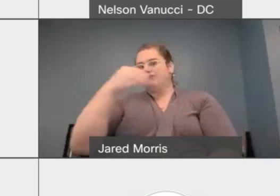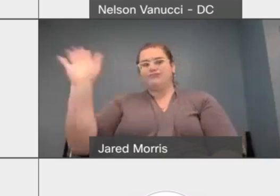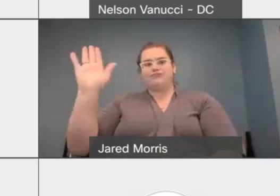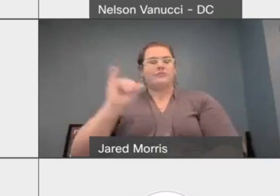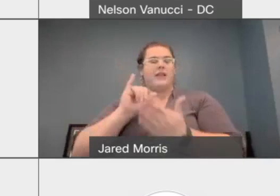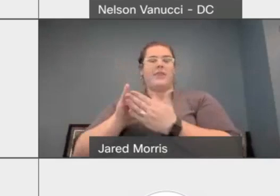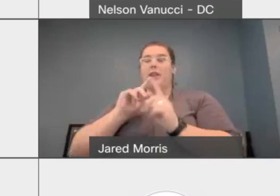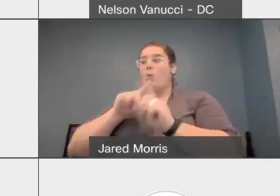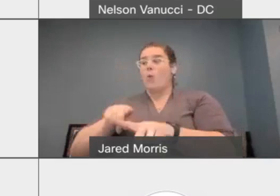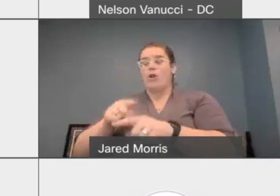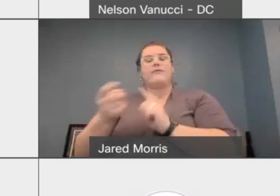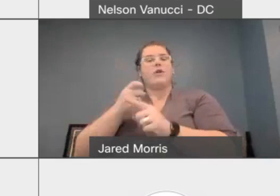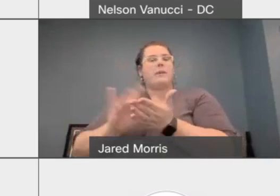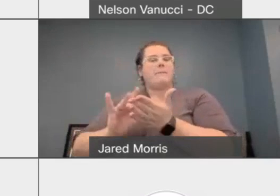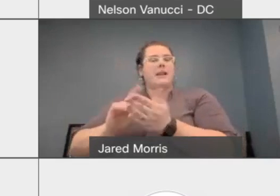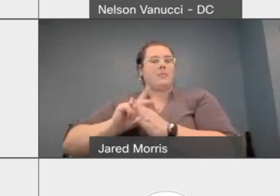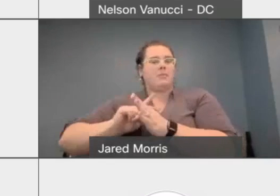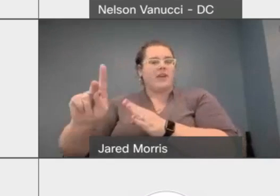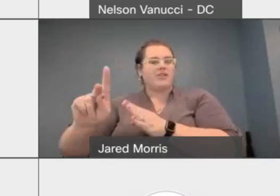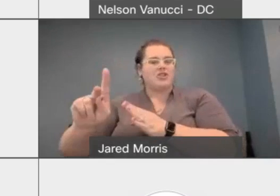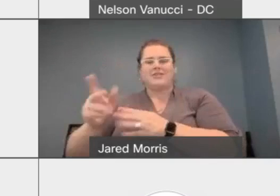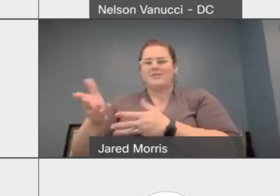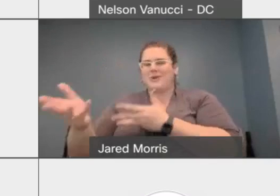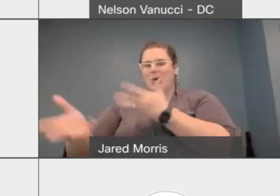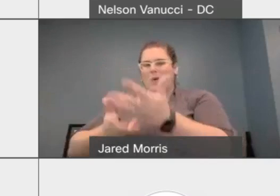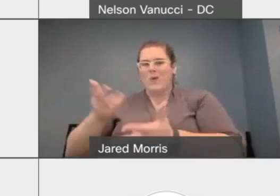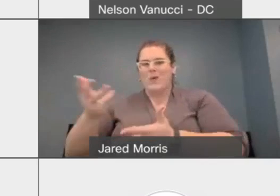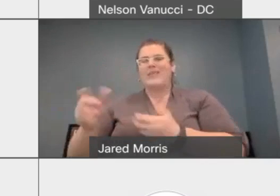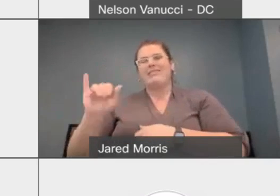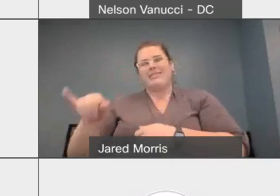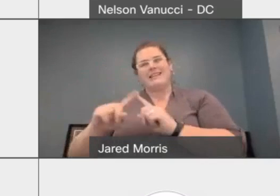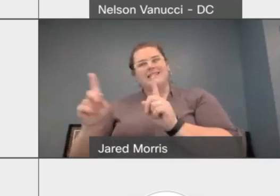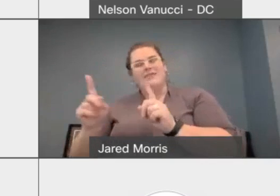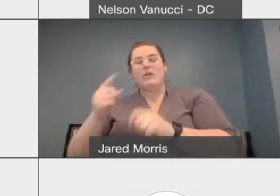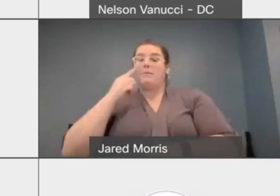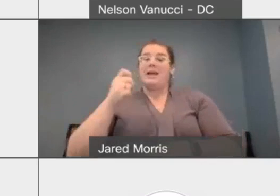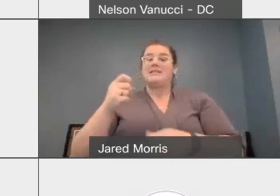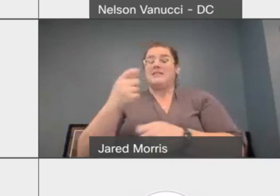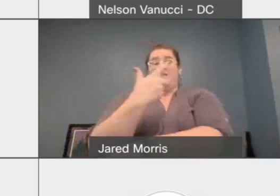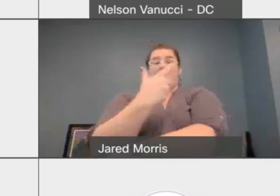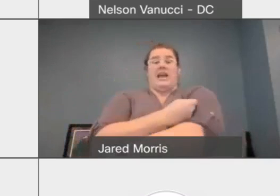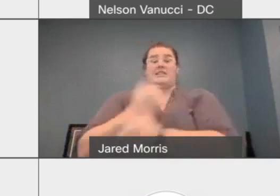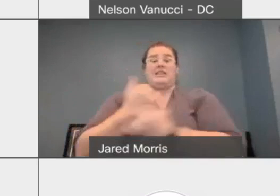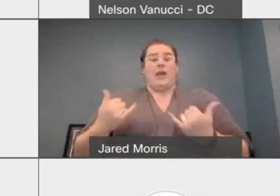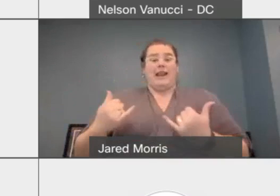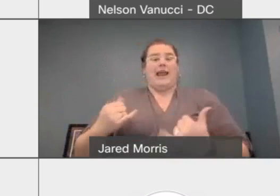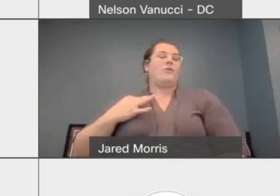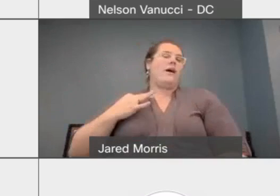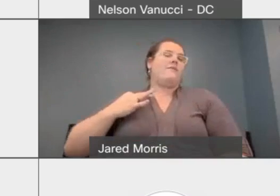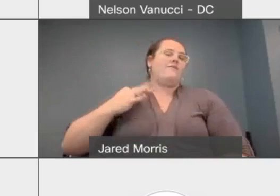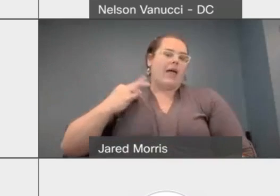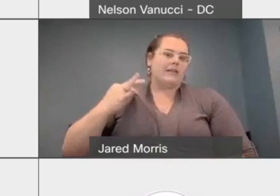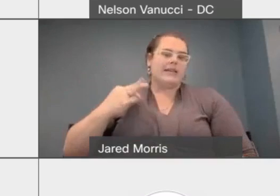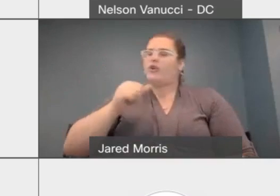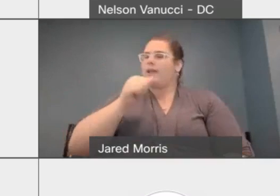right. So it's a little different because currently the vaccine is a voluntary process.